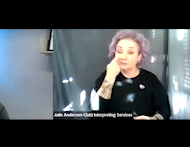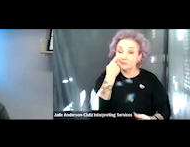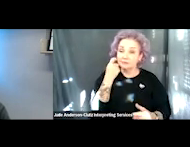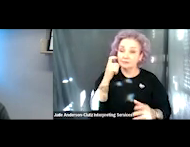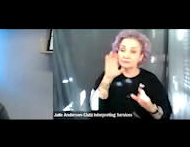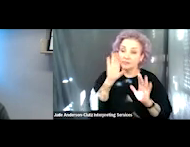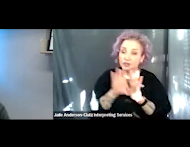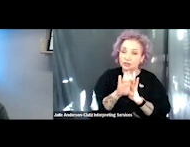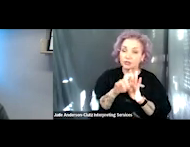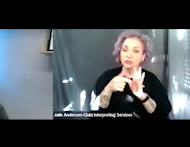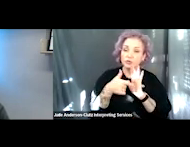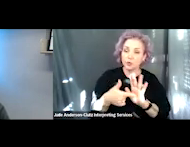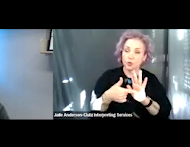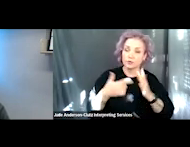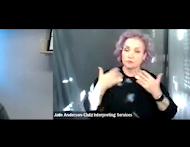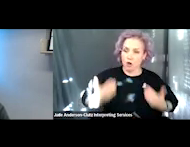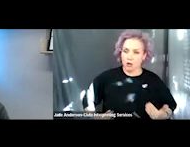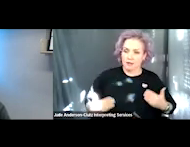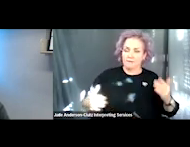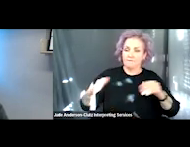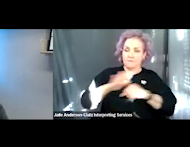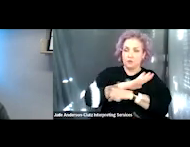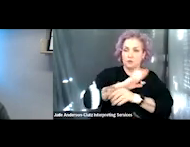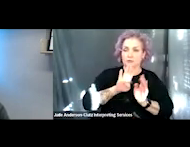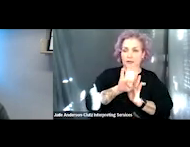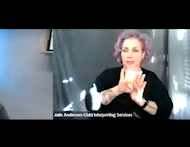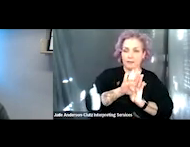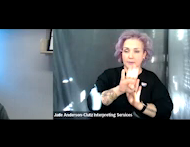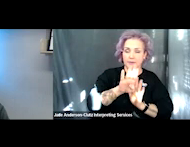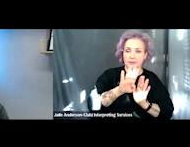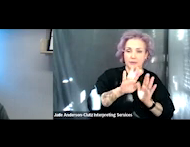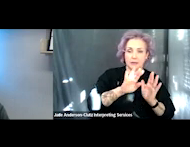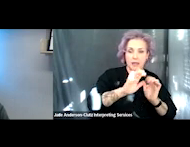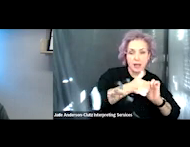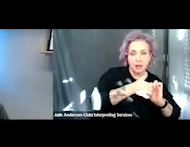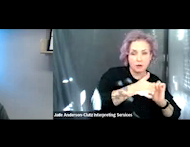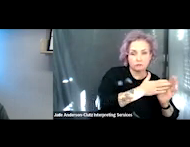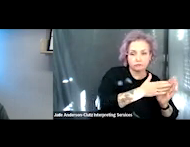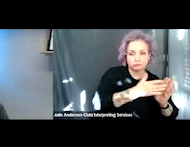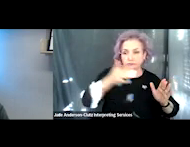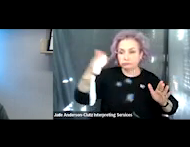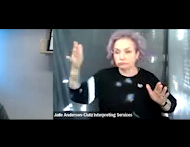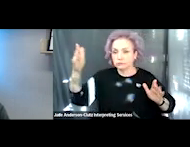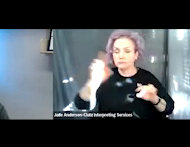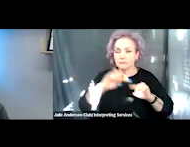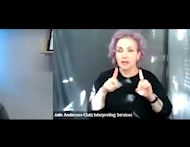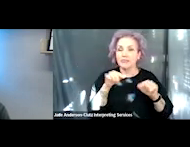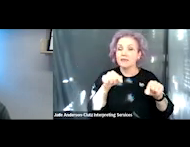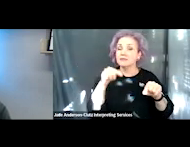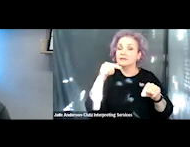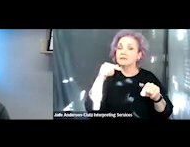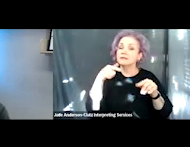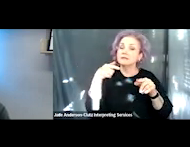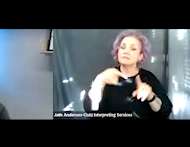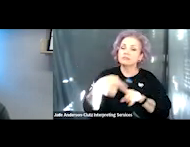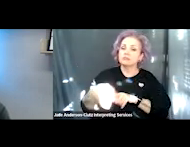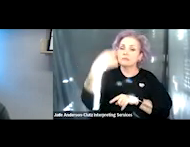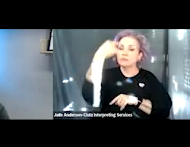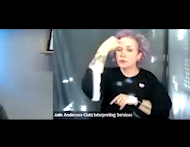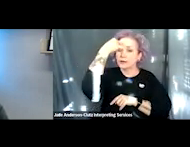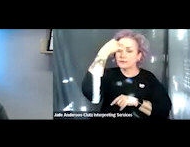development. And so what this shows is sort of the different processes that happen, throughout gestation and